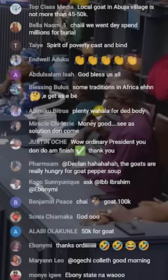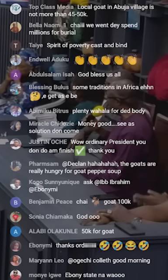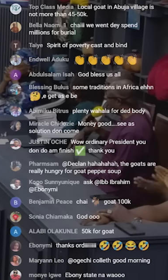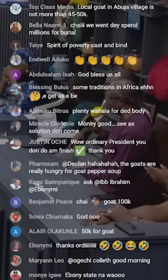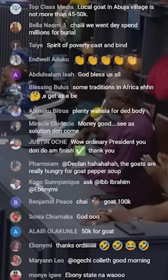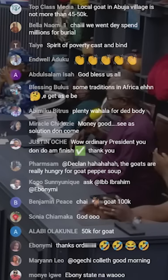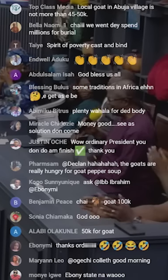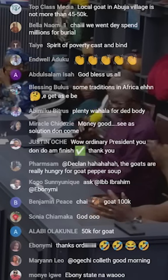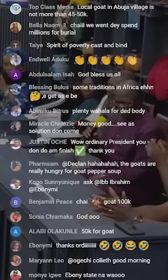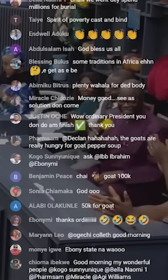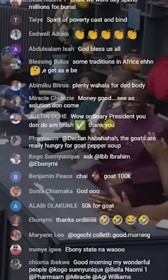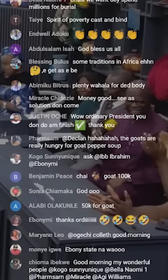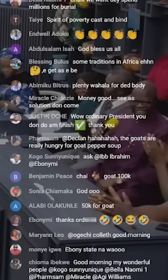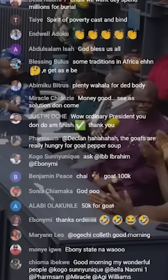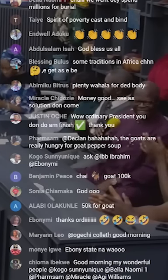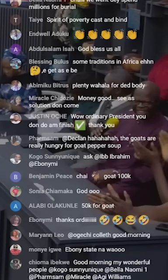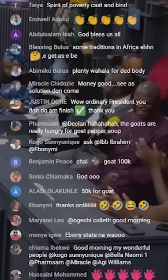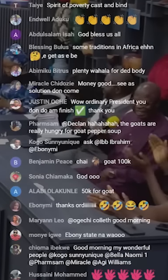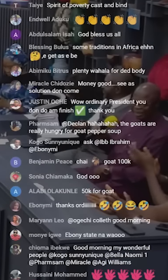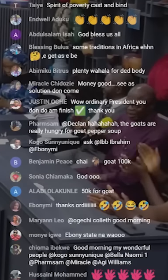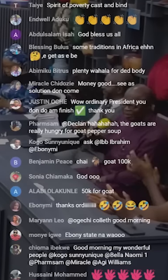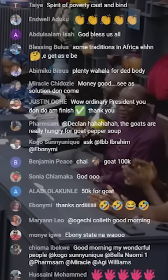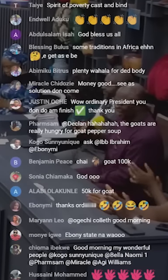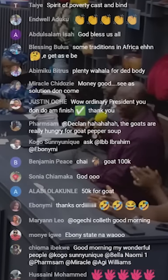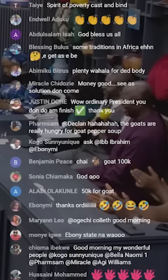you. You see, <I'm>...